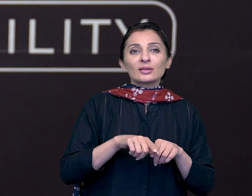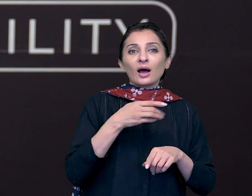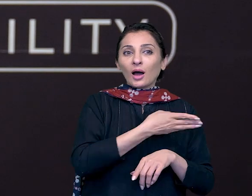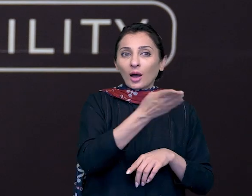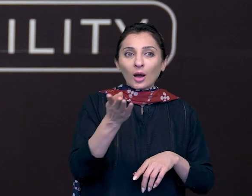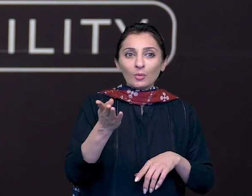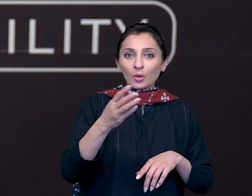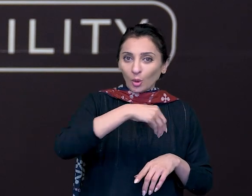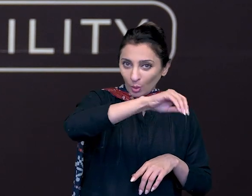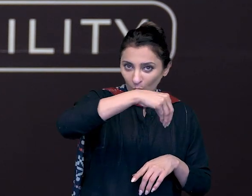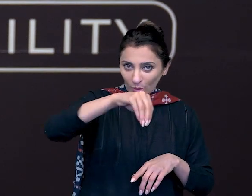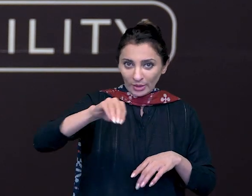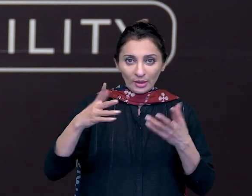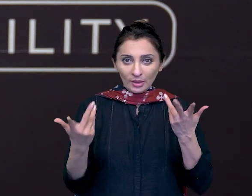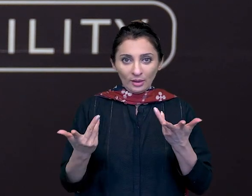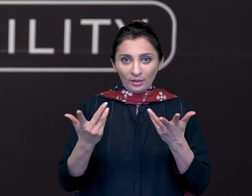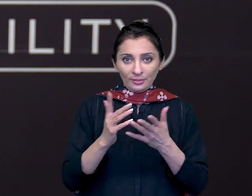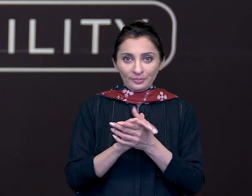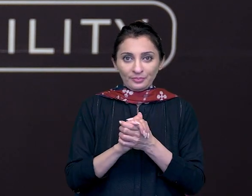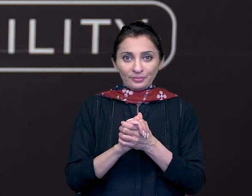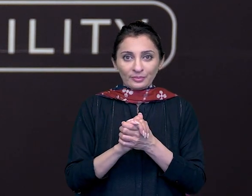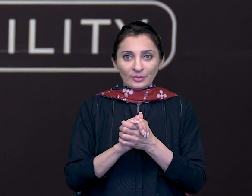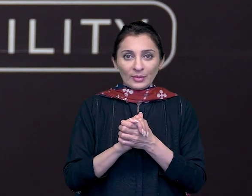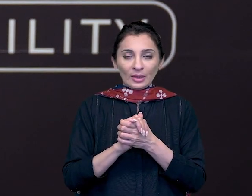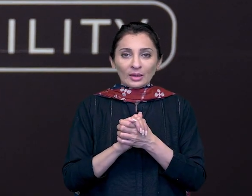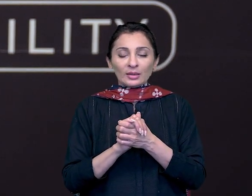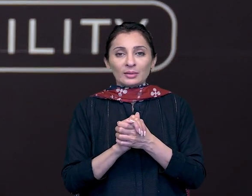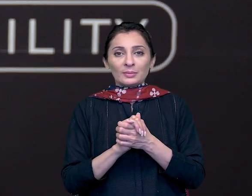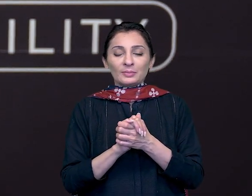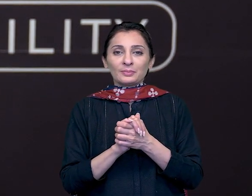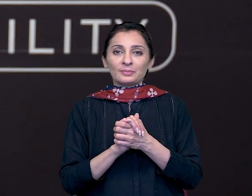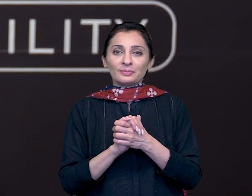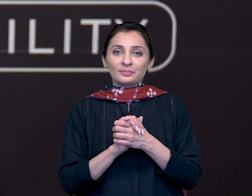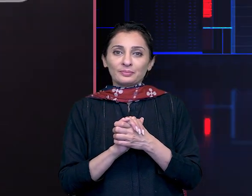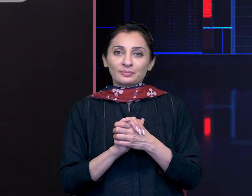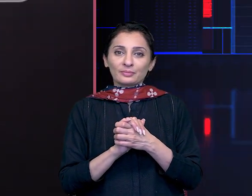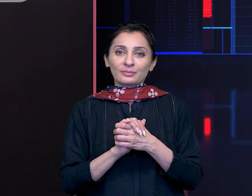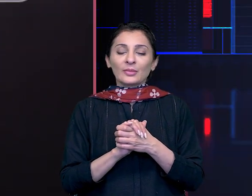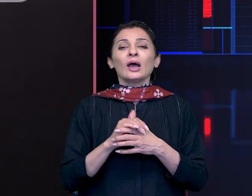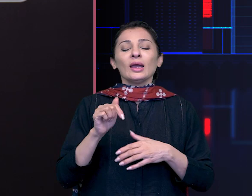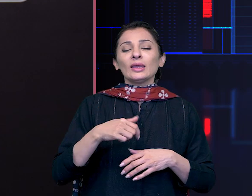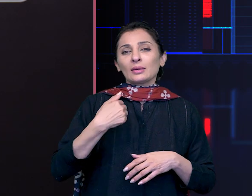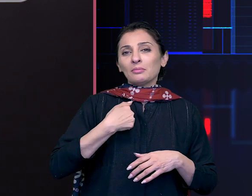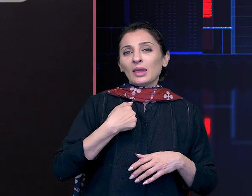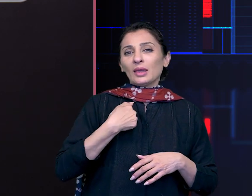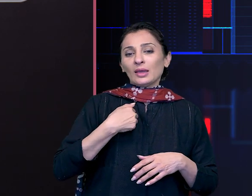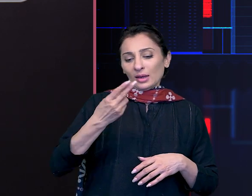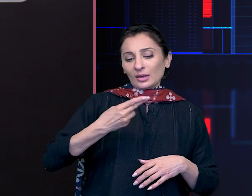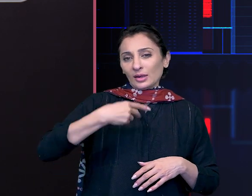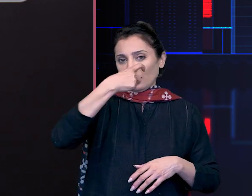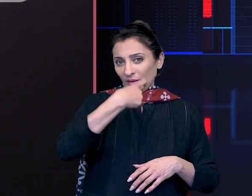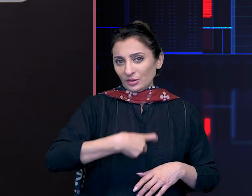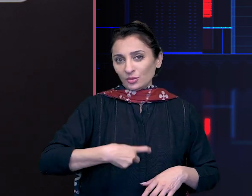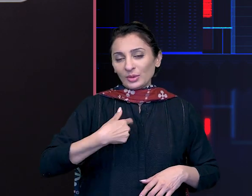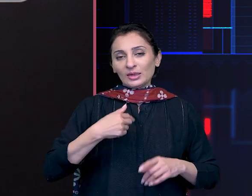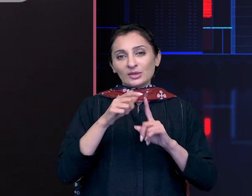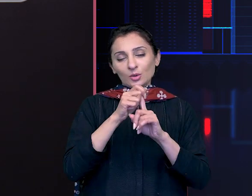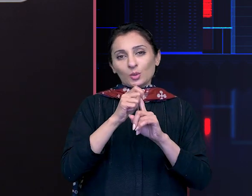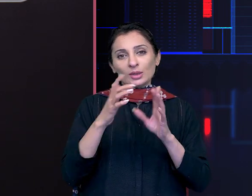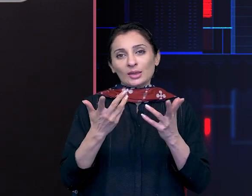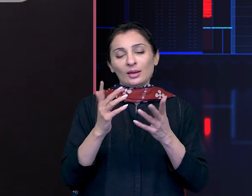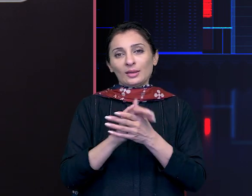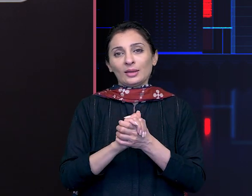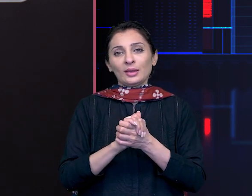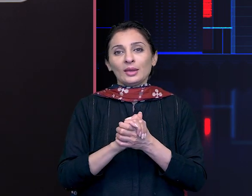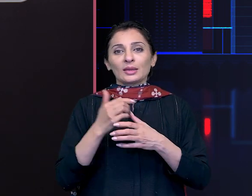them a chance to be transcend the current problems that they're facing. As an artist, it's very important for me, especially when